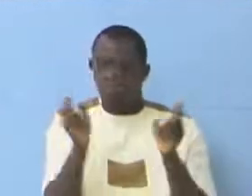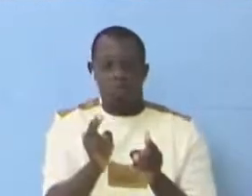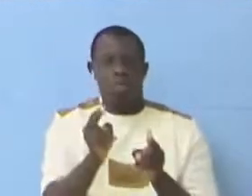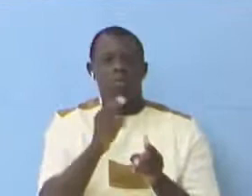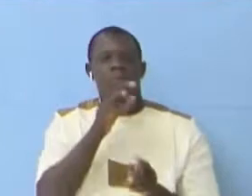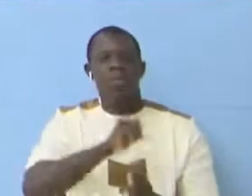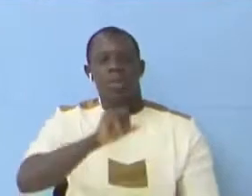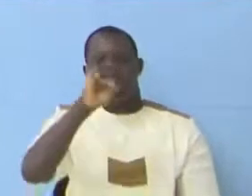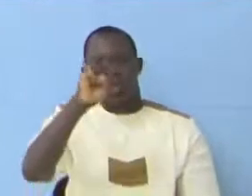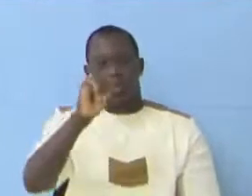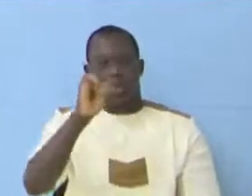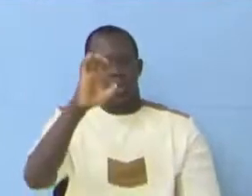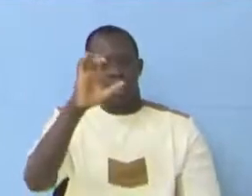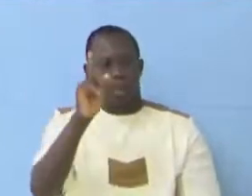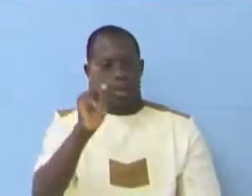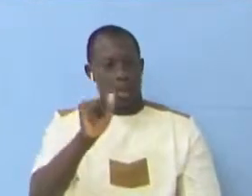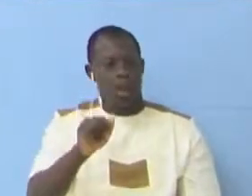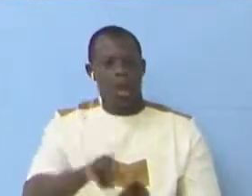cover.